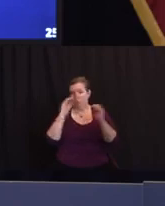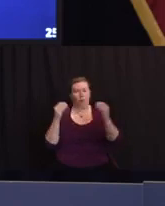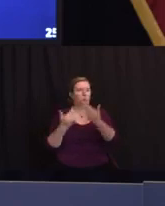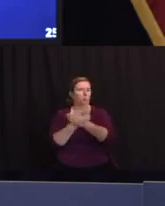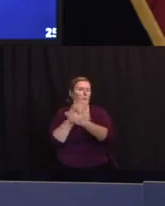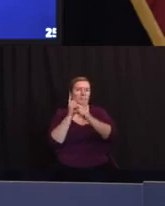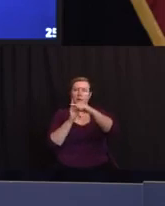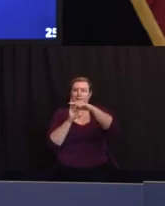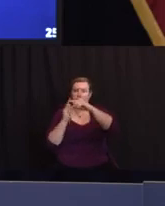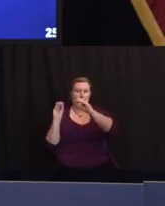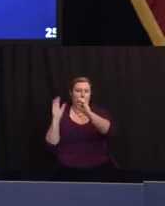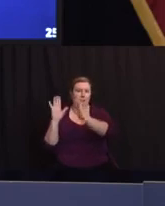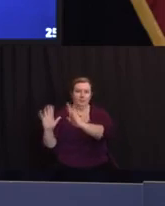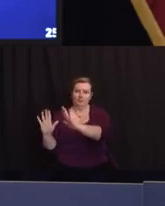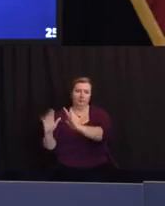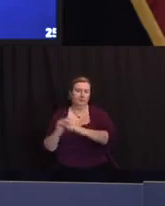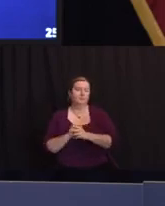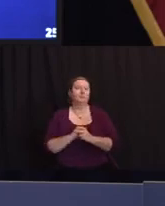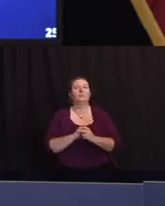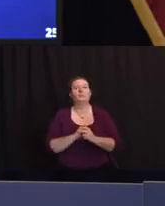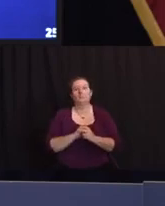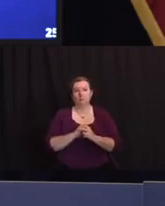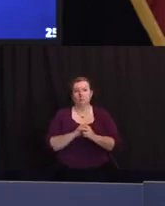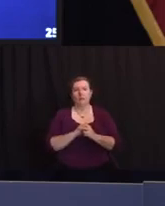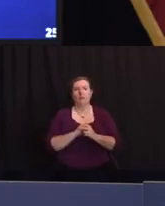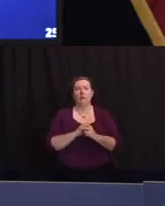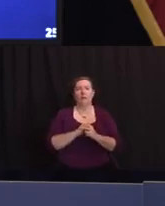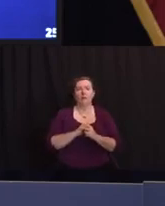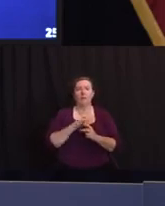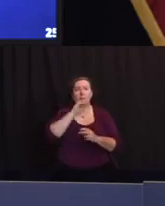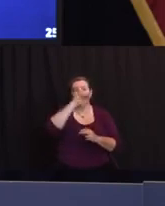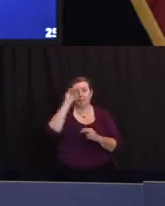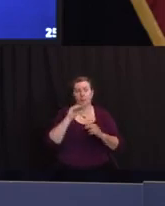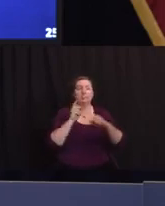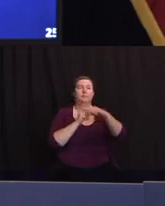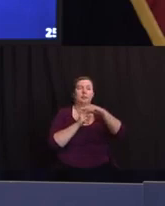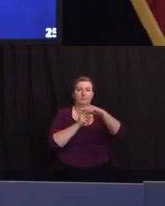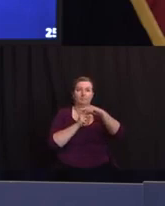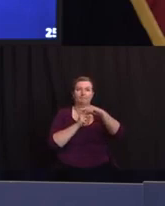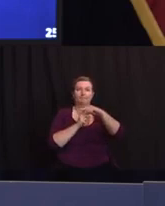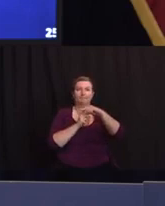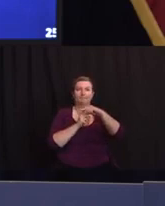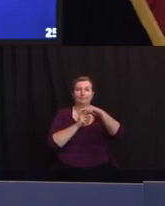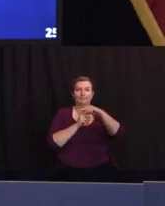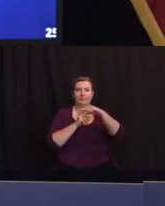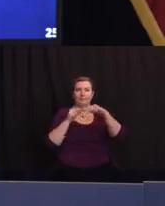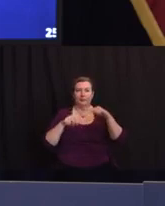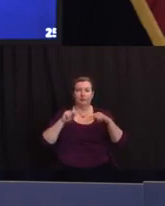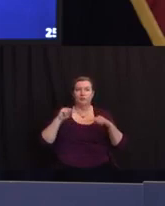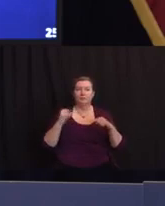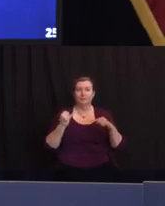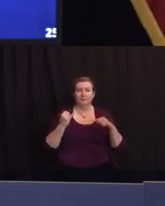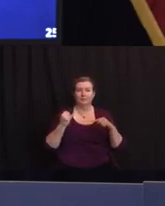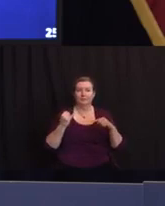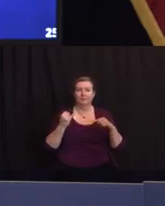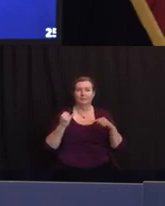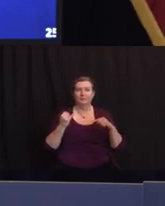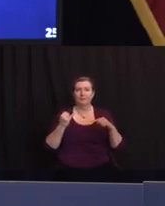among patients. The percent positivity as of July 15th in New Jersey